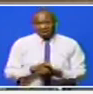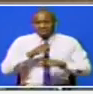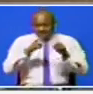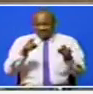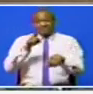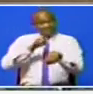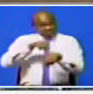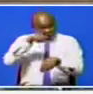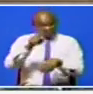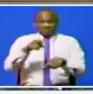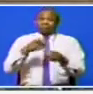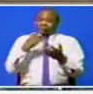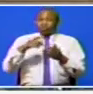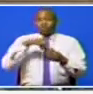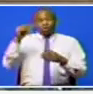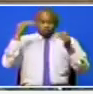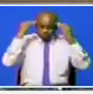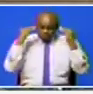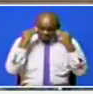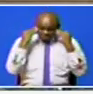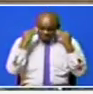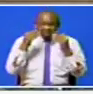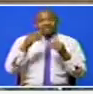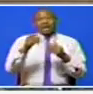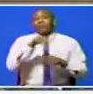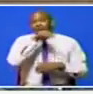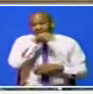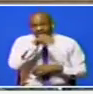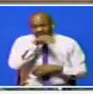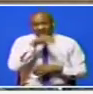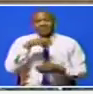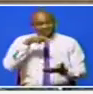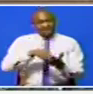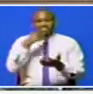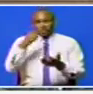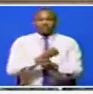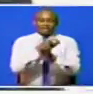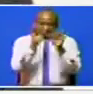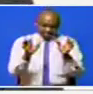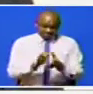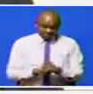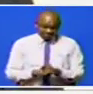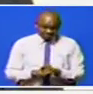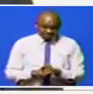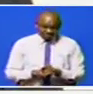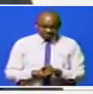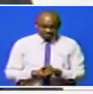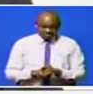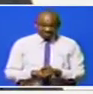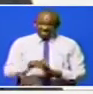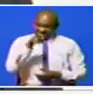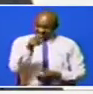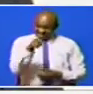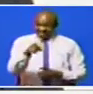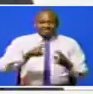as he files the petition at the Supreme Court, Odinga's stand is explicit. This is just